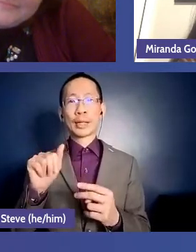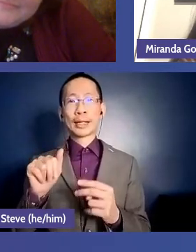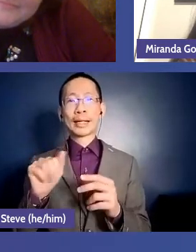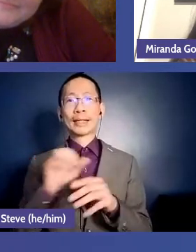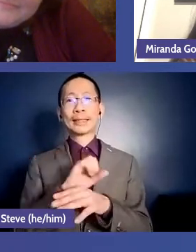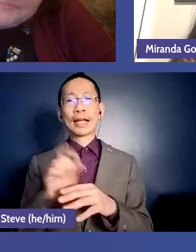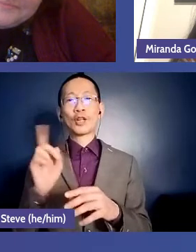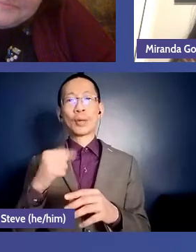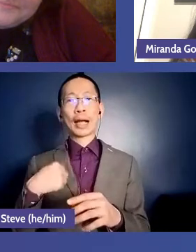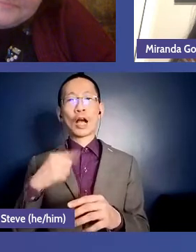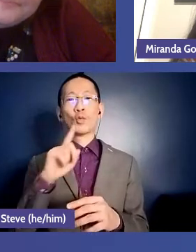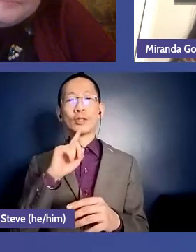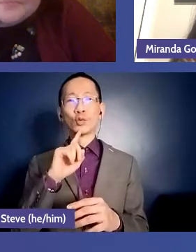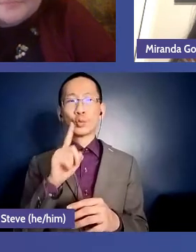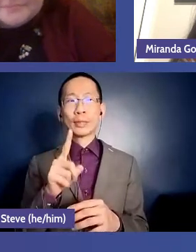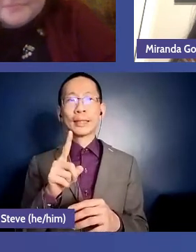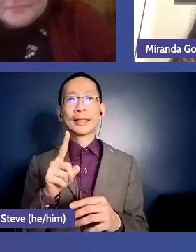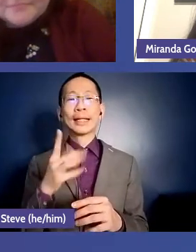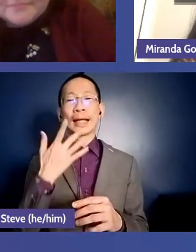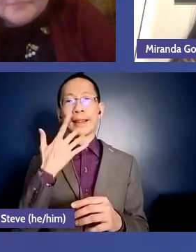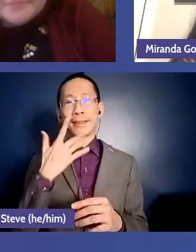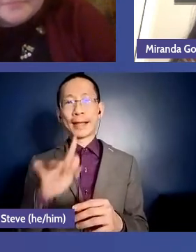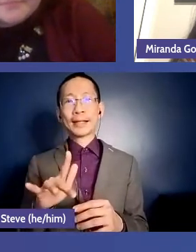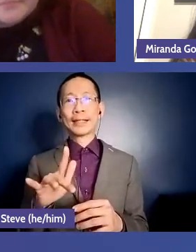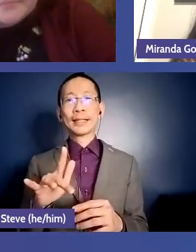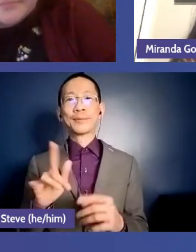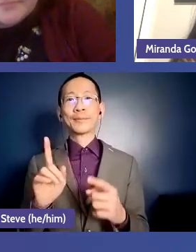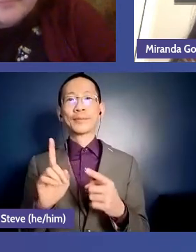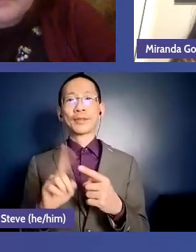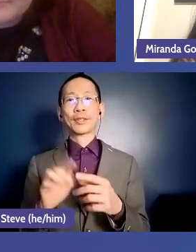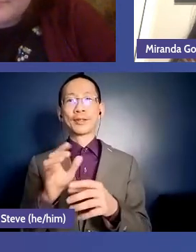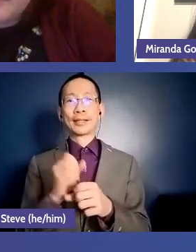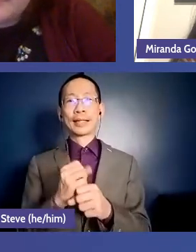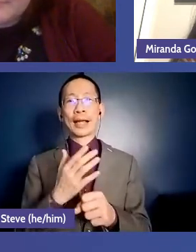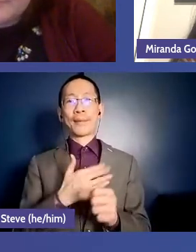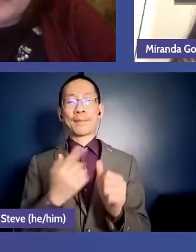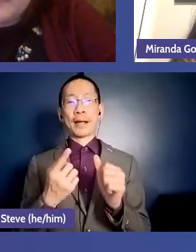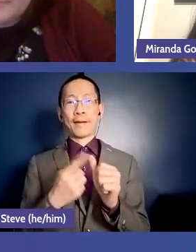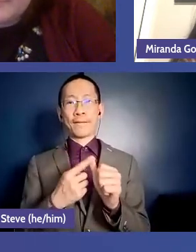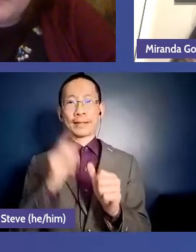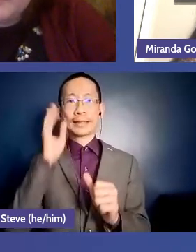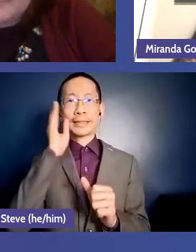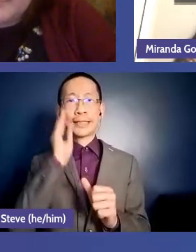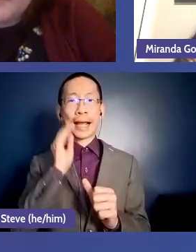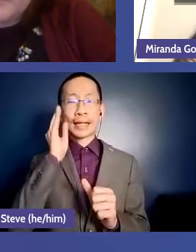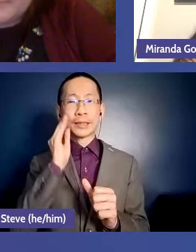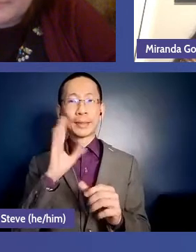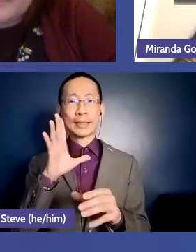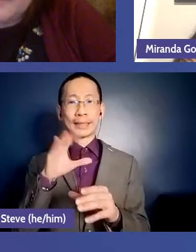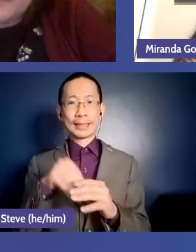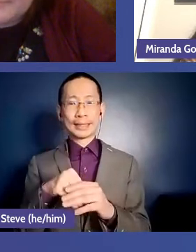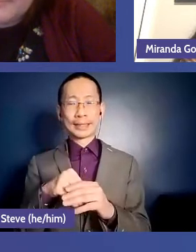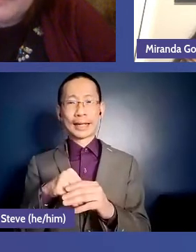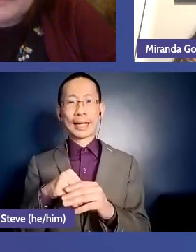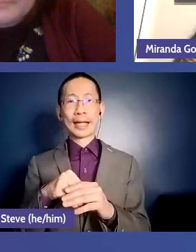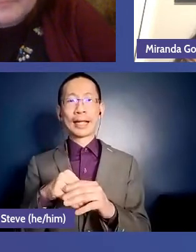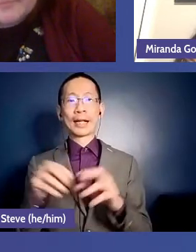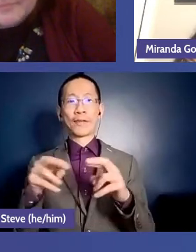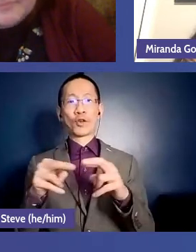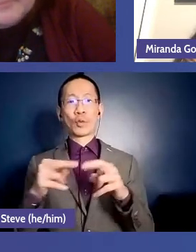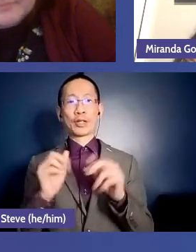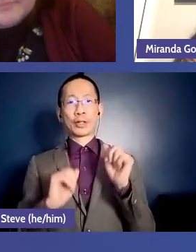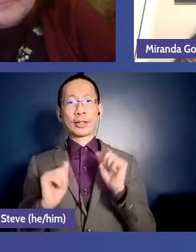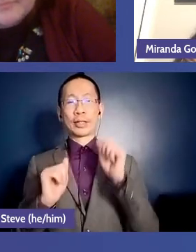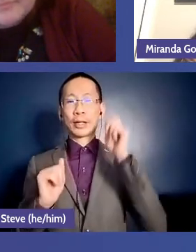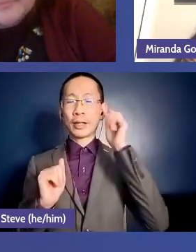really lucky to get my first experience inside of, you know, a regional theater, predominantly